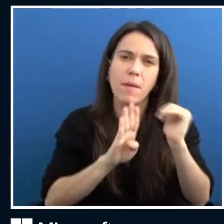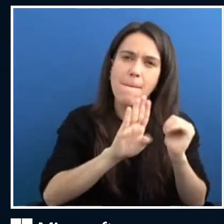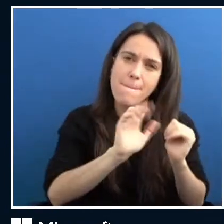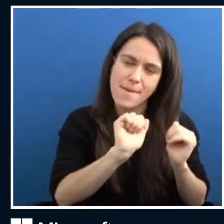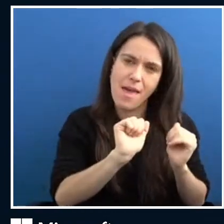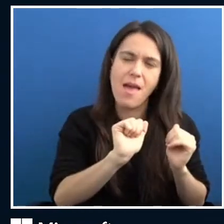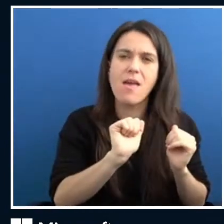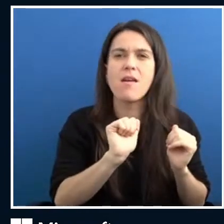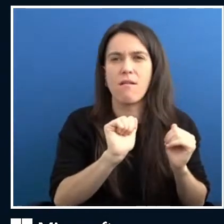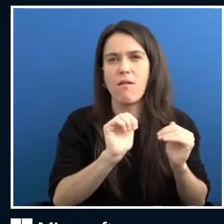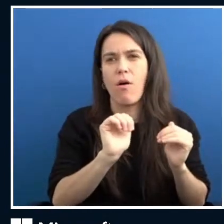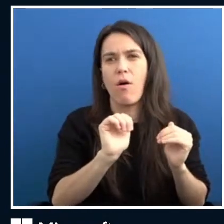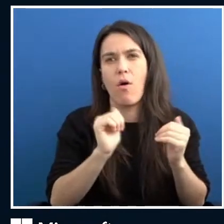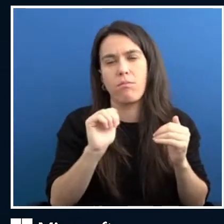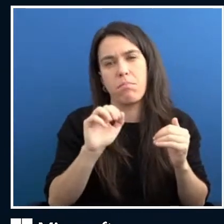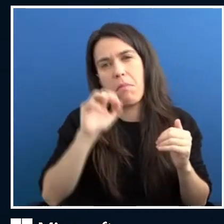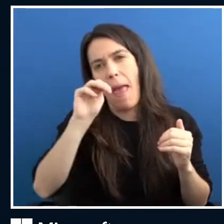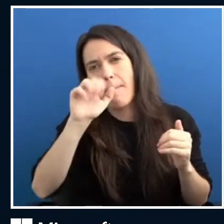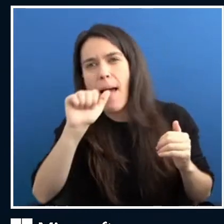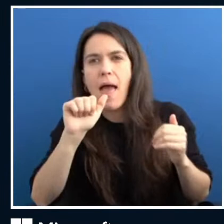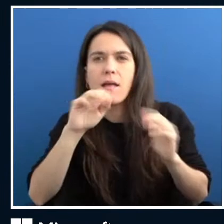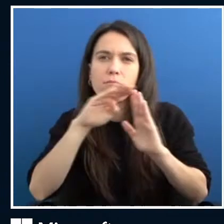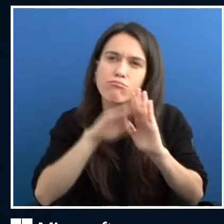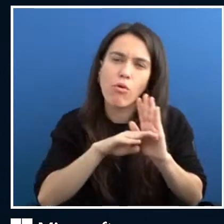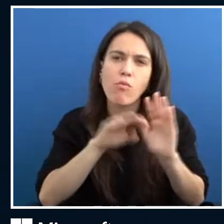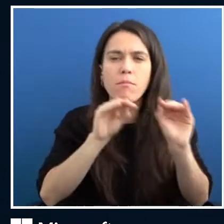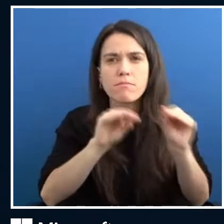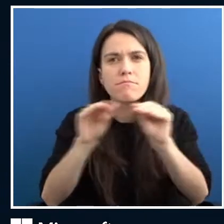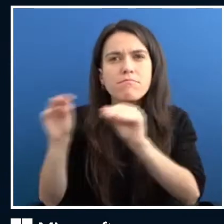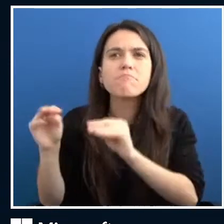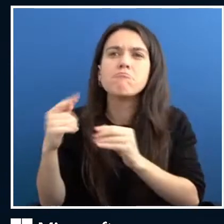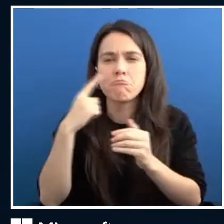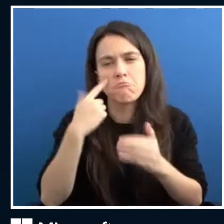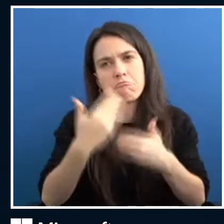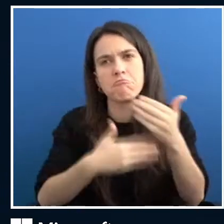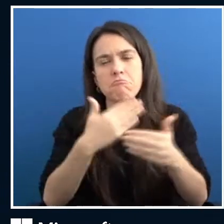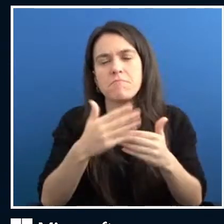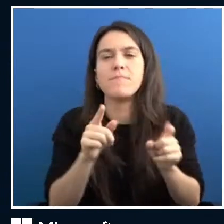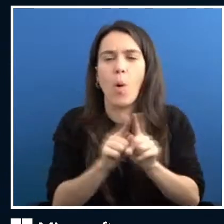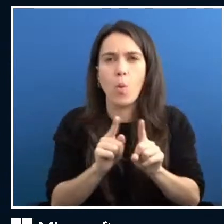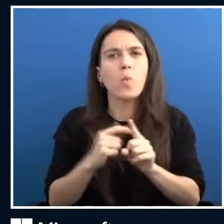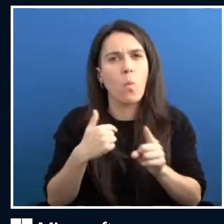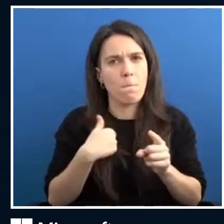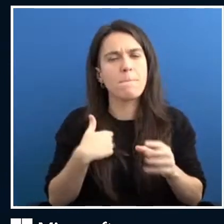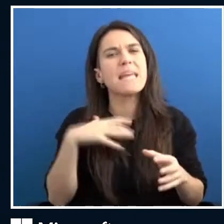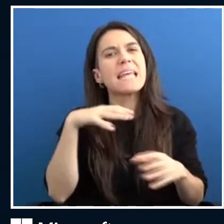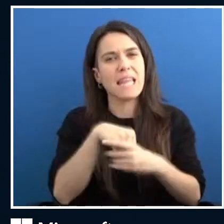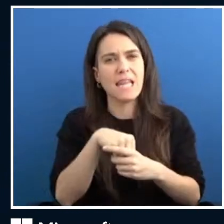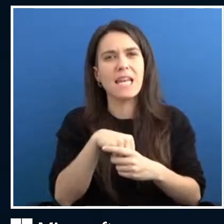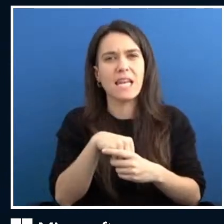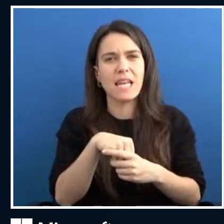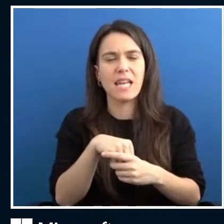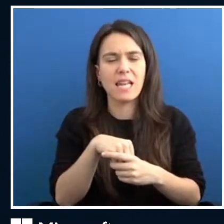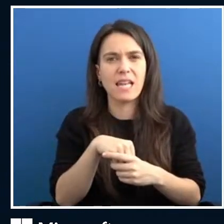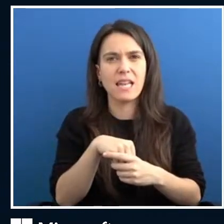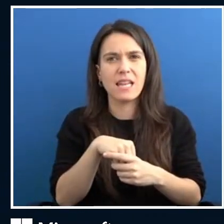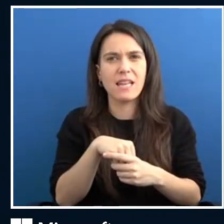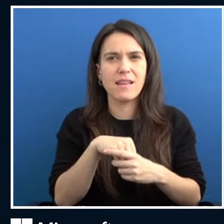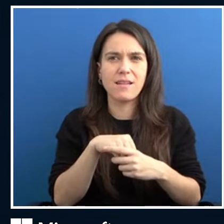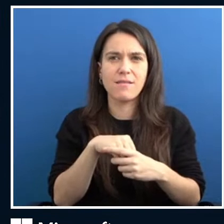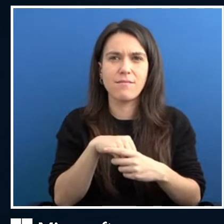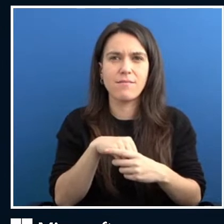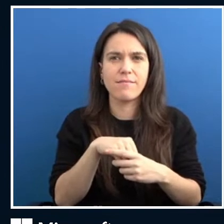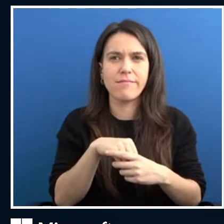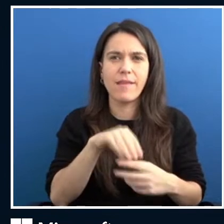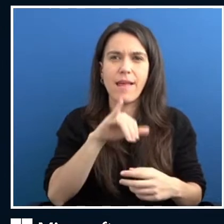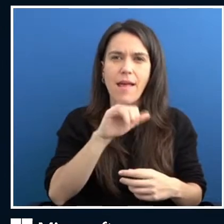I'm come from a slightly more of a systems background, but obviously I've also been involved with getting to grips with AI and ML and helping out with courses in